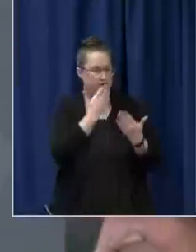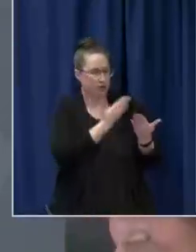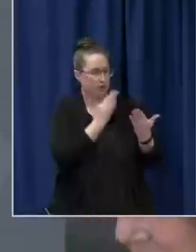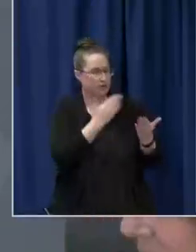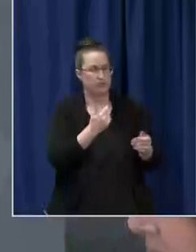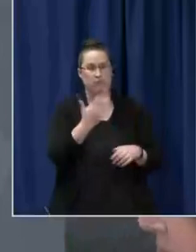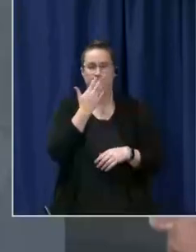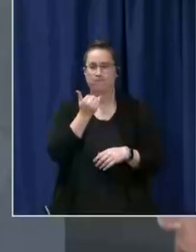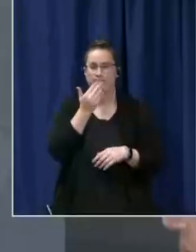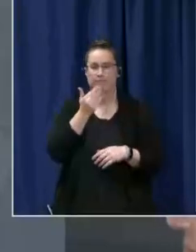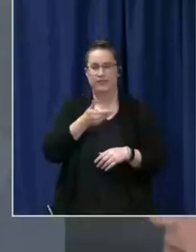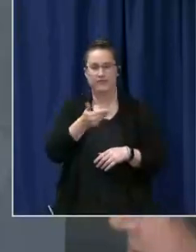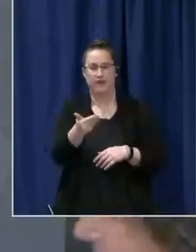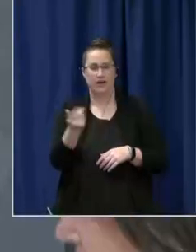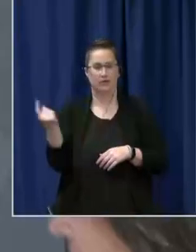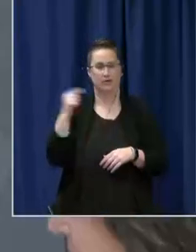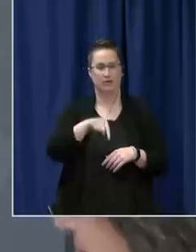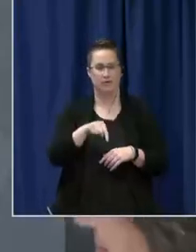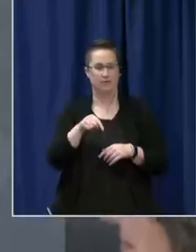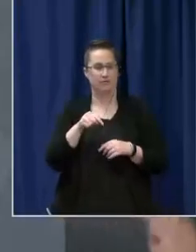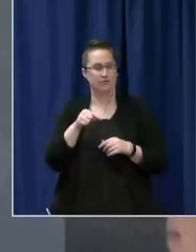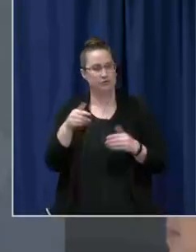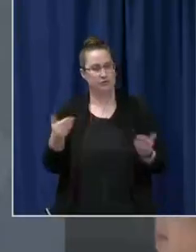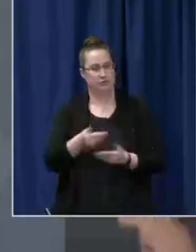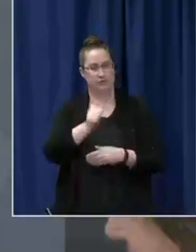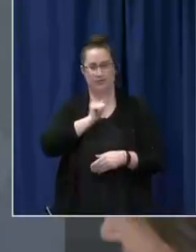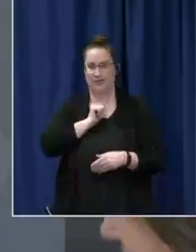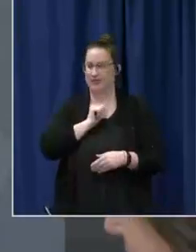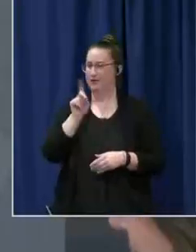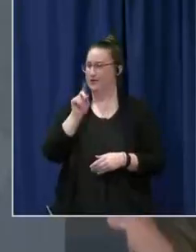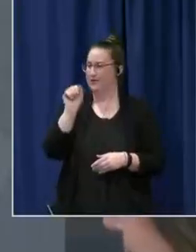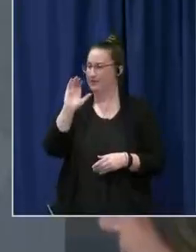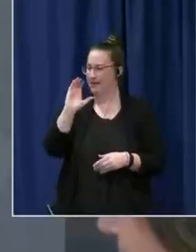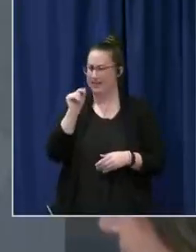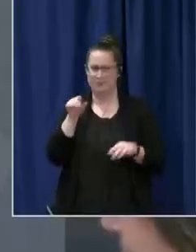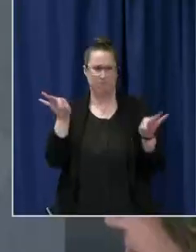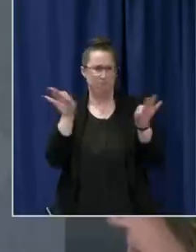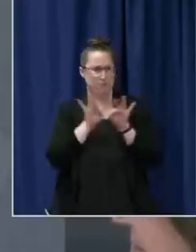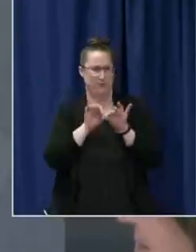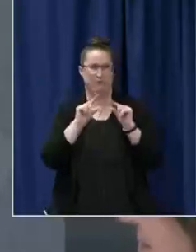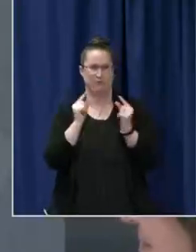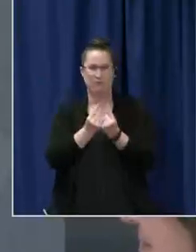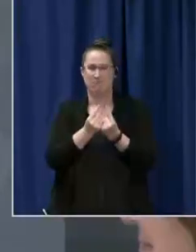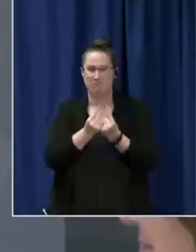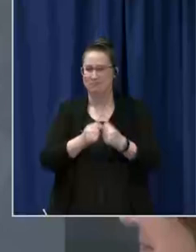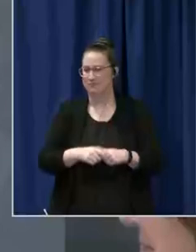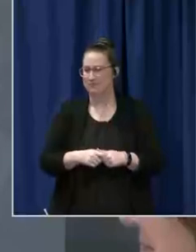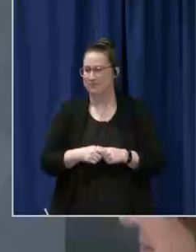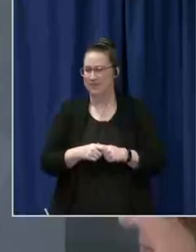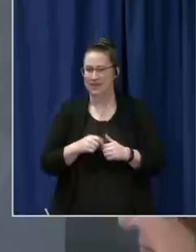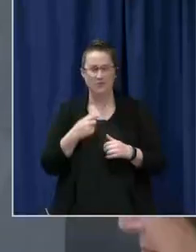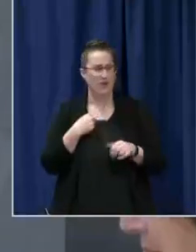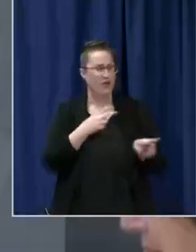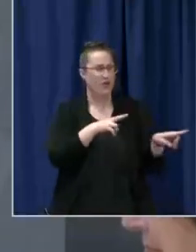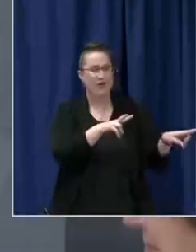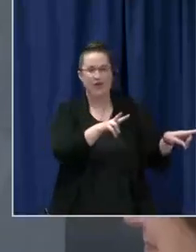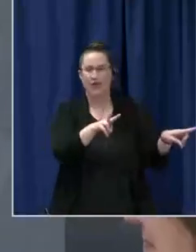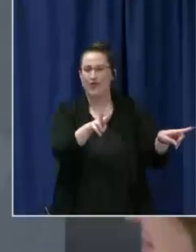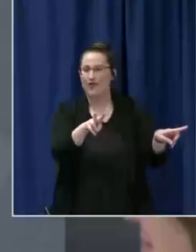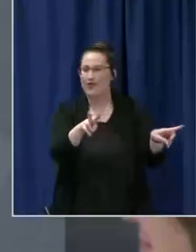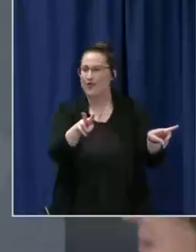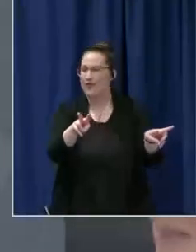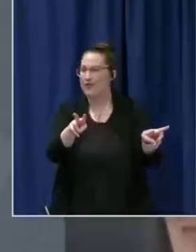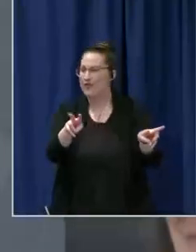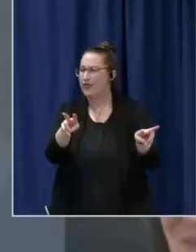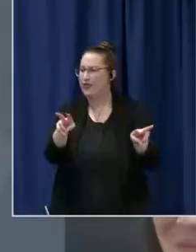kind invitation to join the DAC and to introduce myself to this important group. I just want to look around the table while I